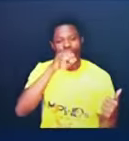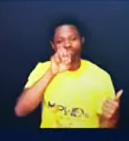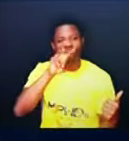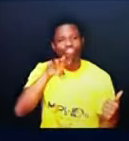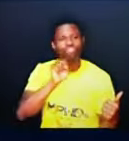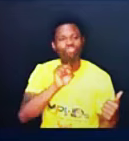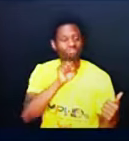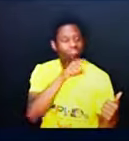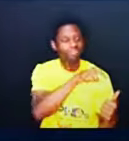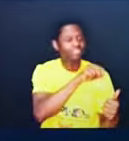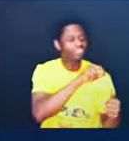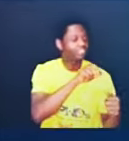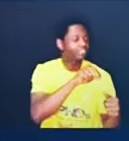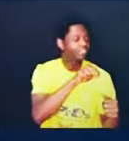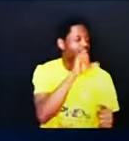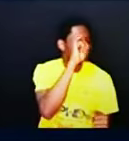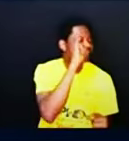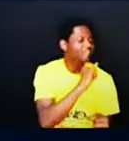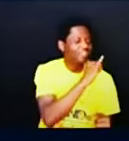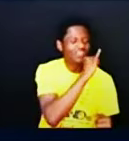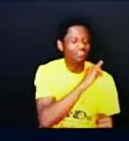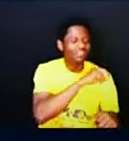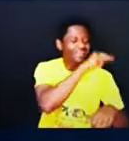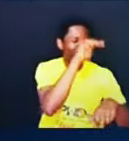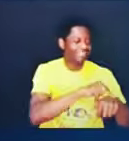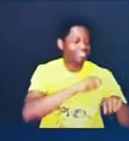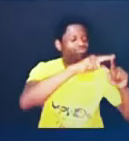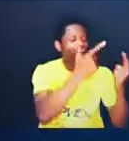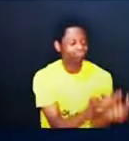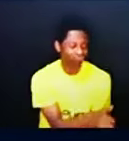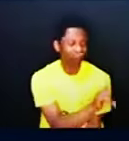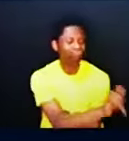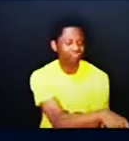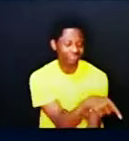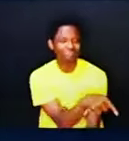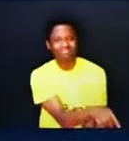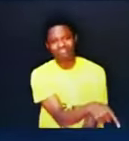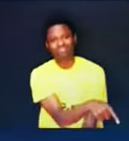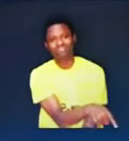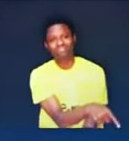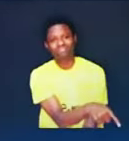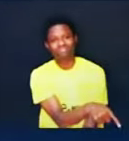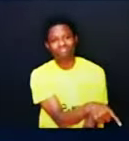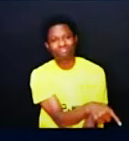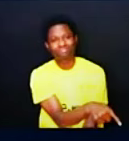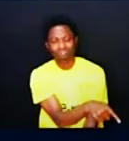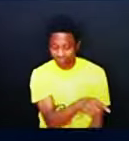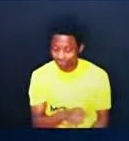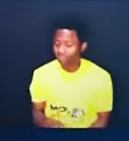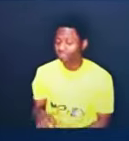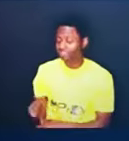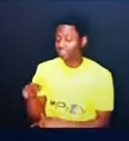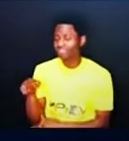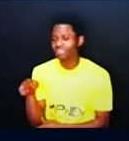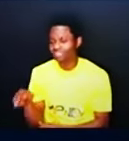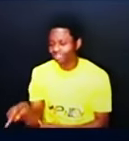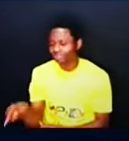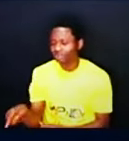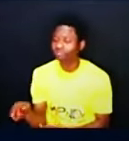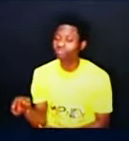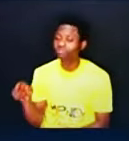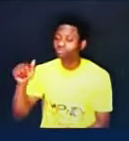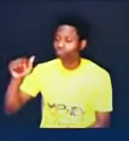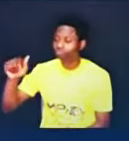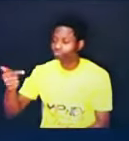of Israel. Wong, and our year Israel 4. The Greeks here or the Gentiles here are the